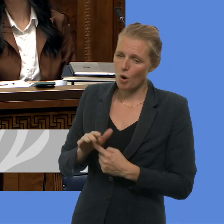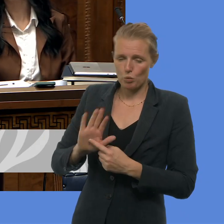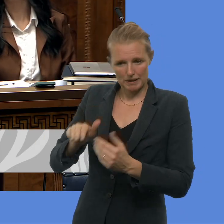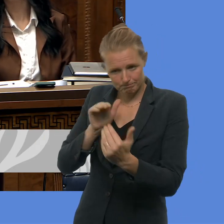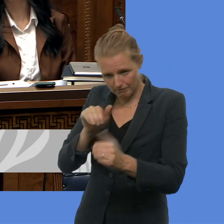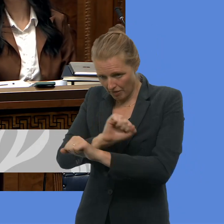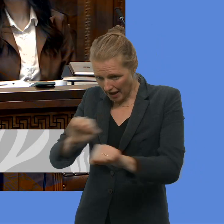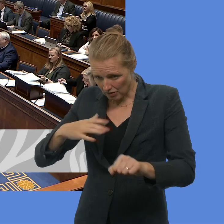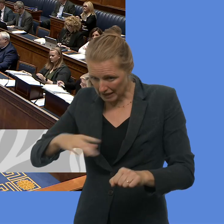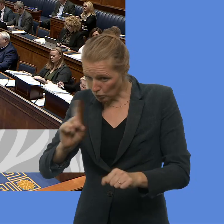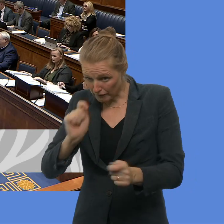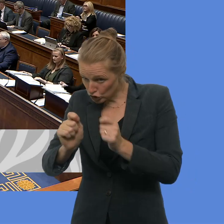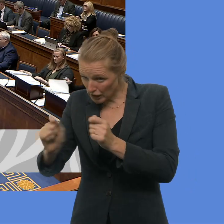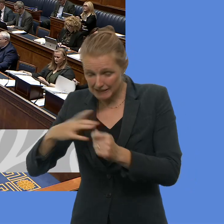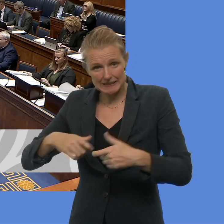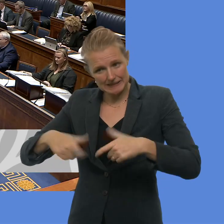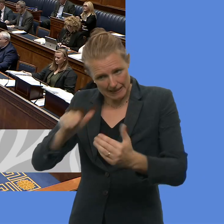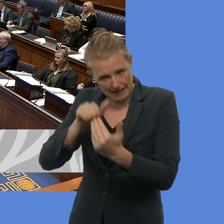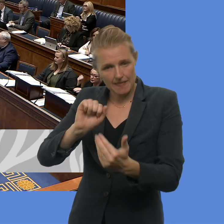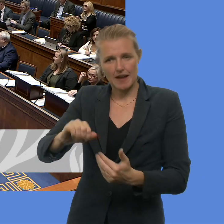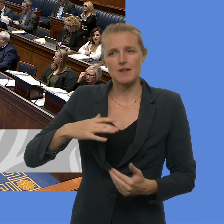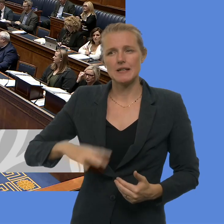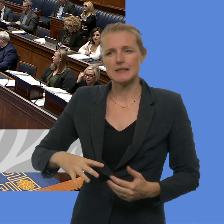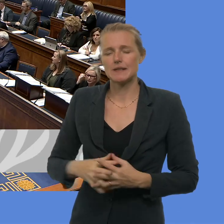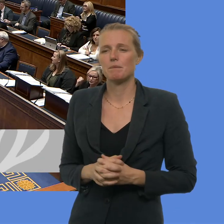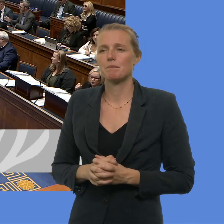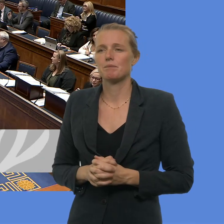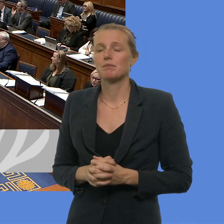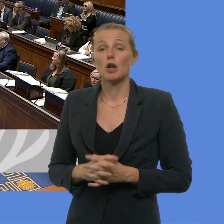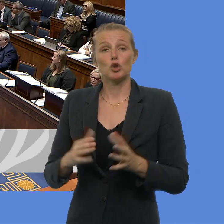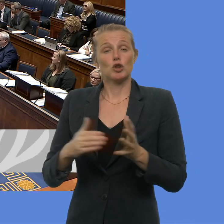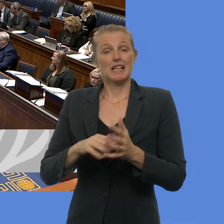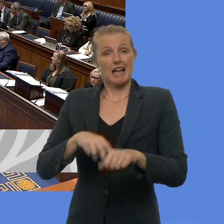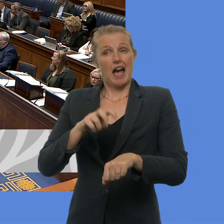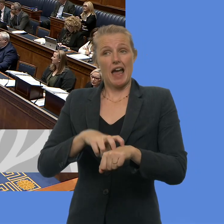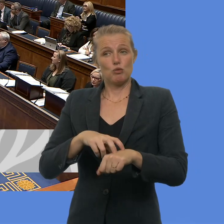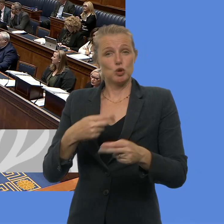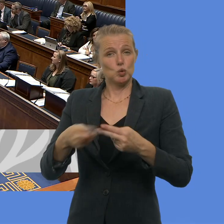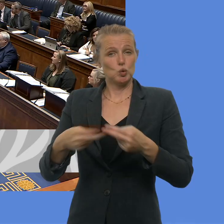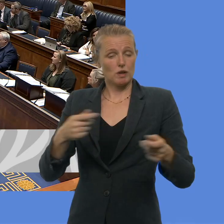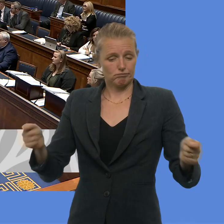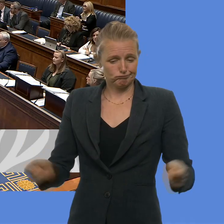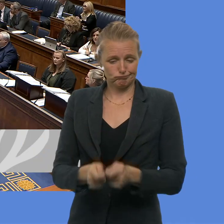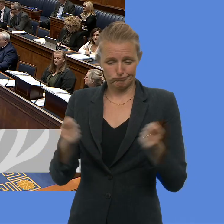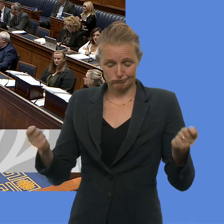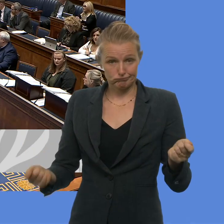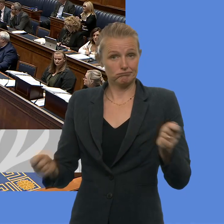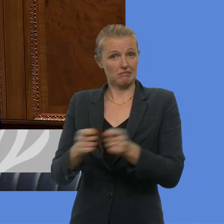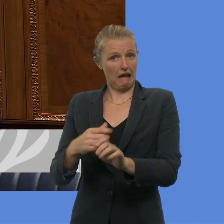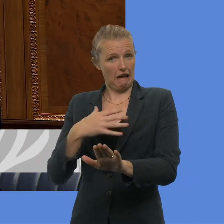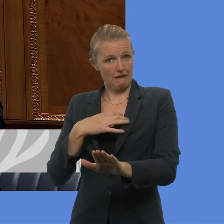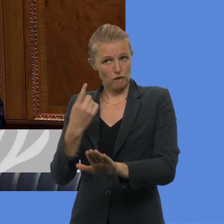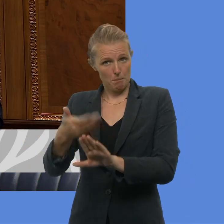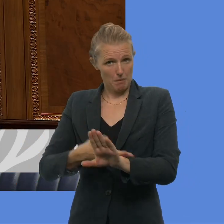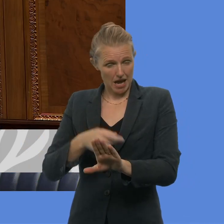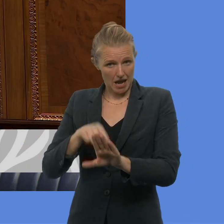circumstances. Mr. Gaston. The front page of today's Irish News is a story about the revelations in a